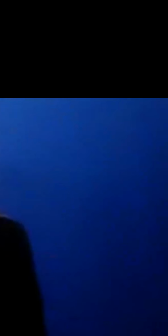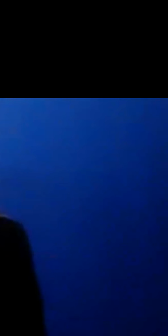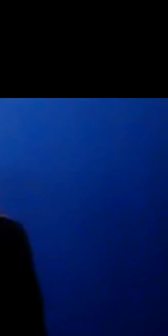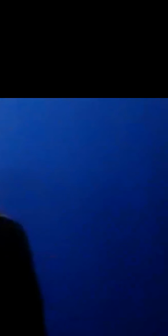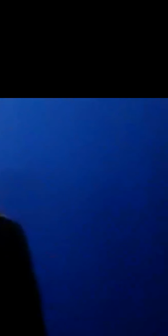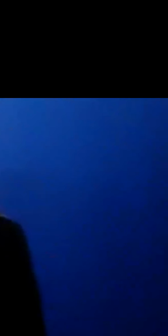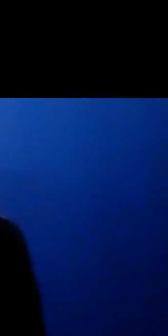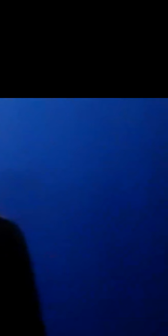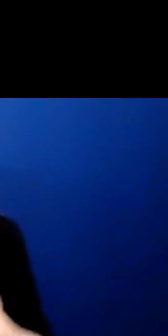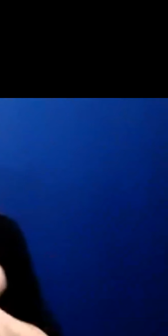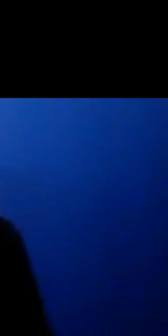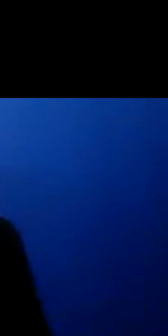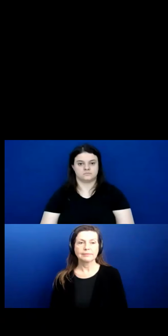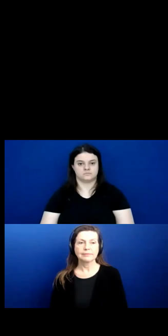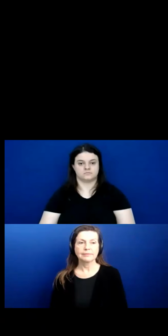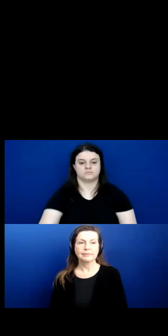played.